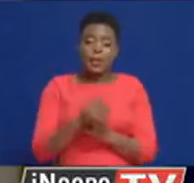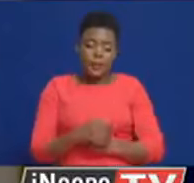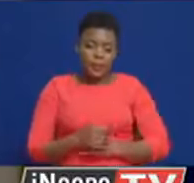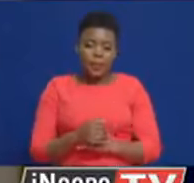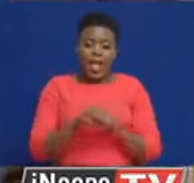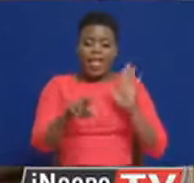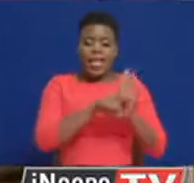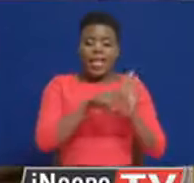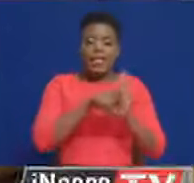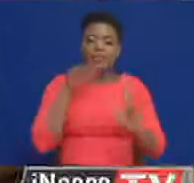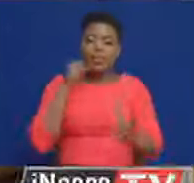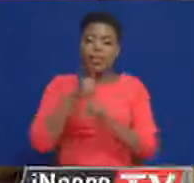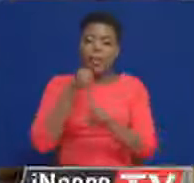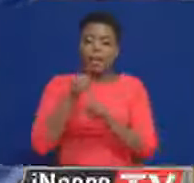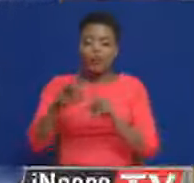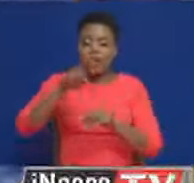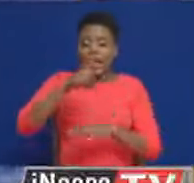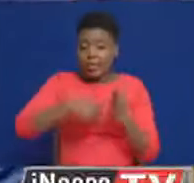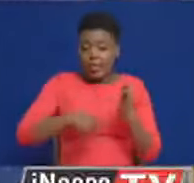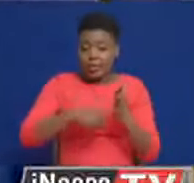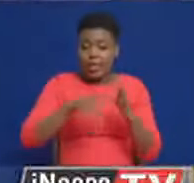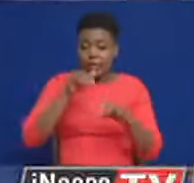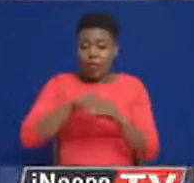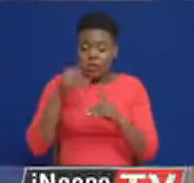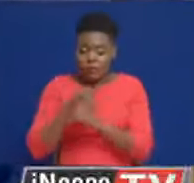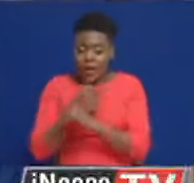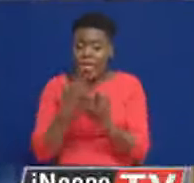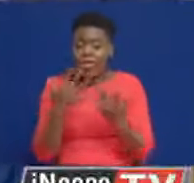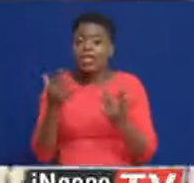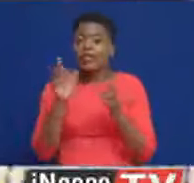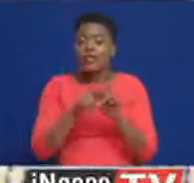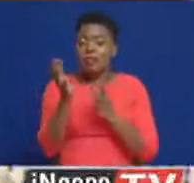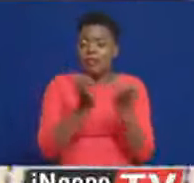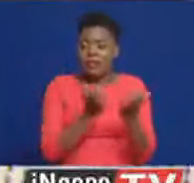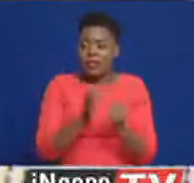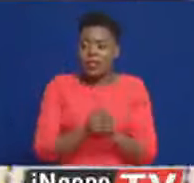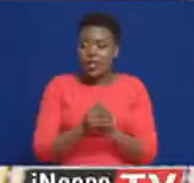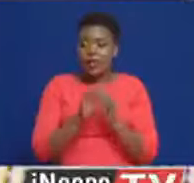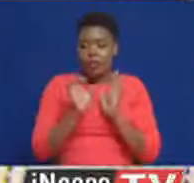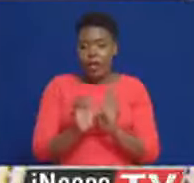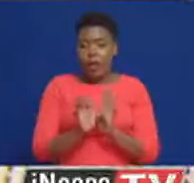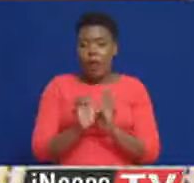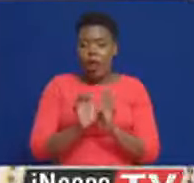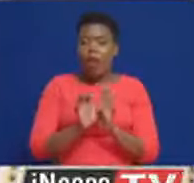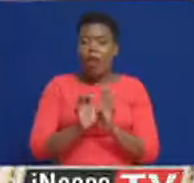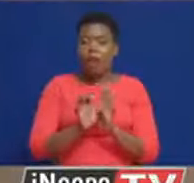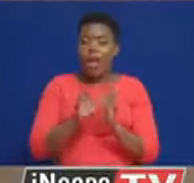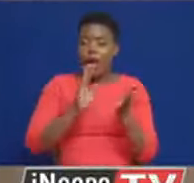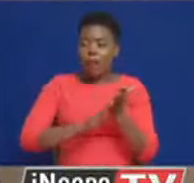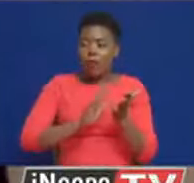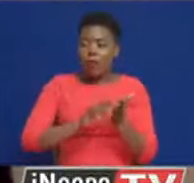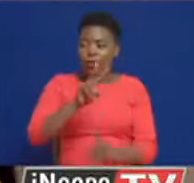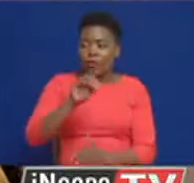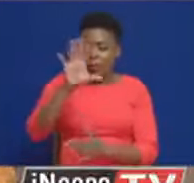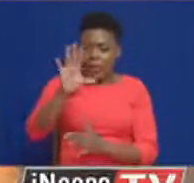negative impacts of increased taxes on different goods and services. For instance, a proposed 20% tax